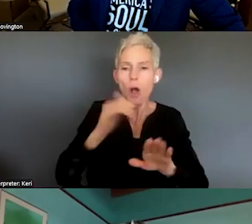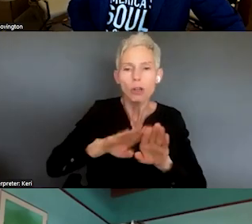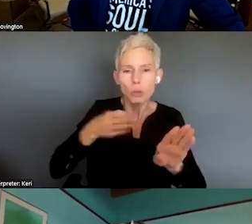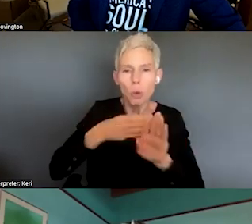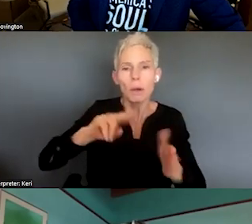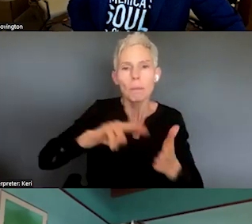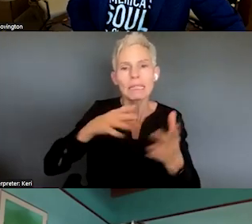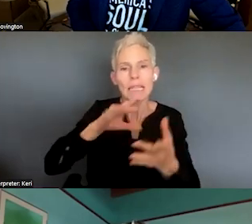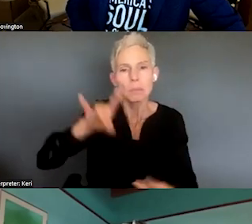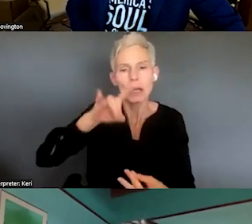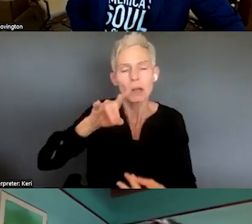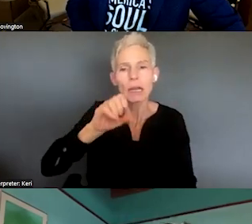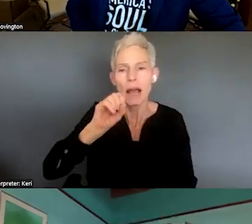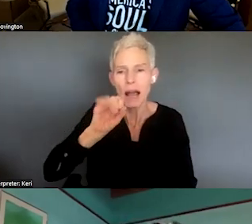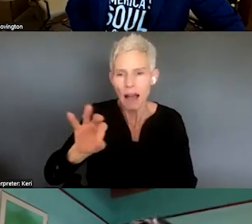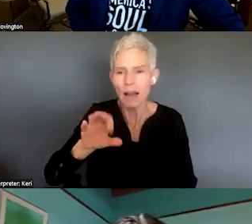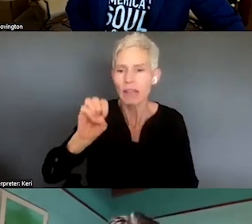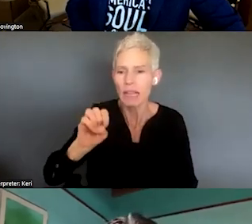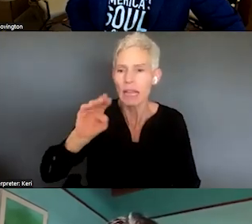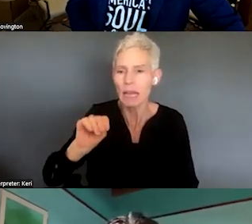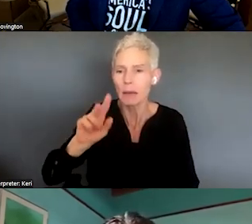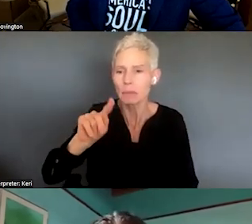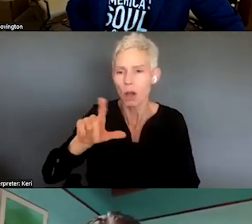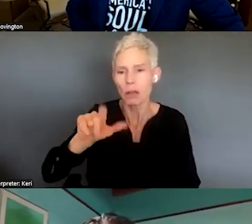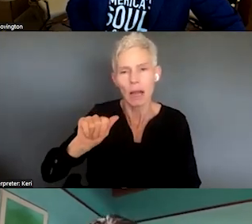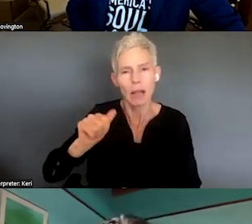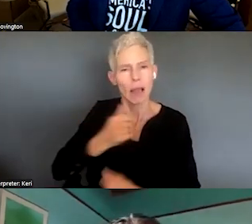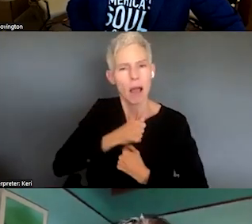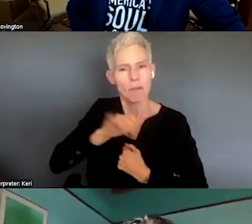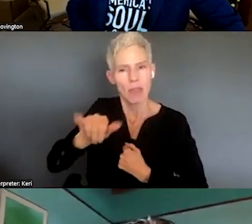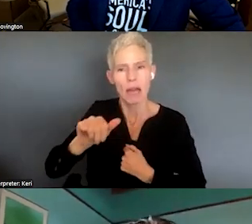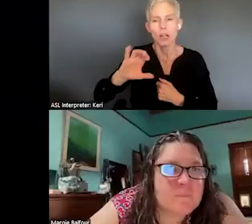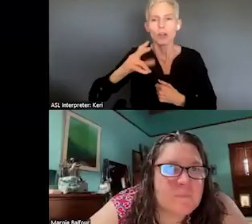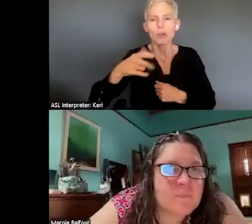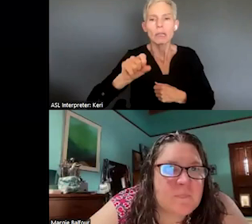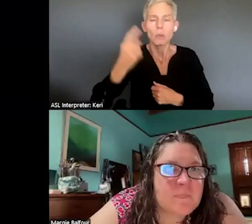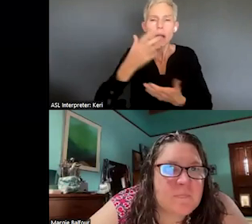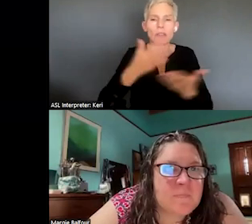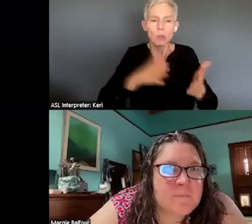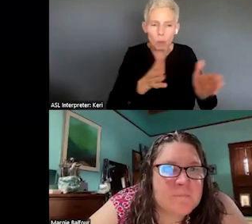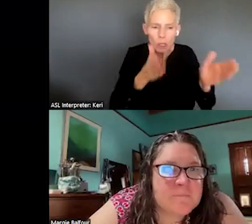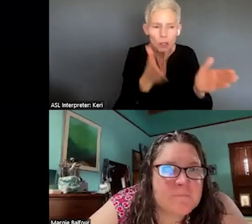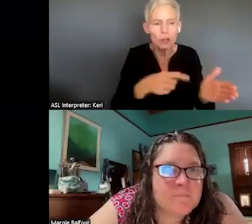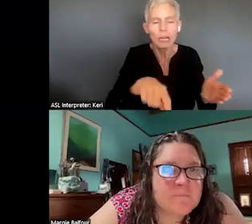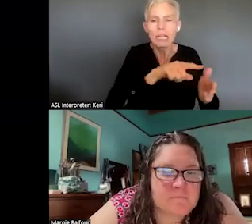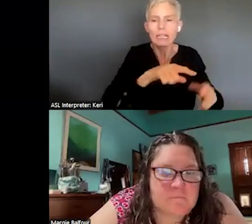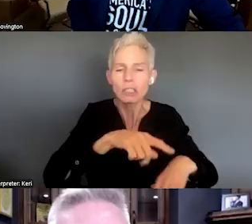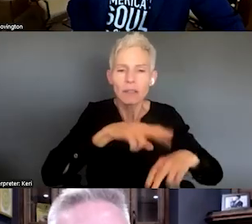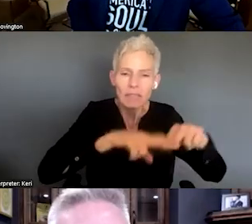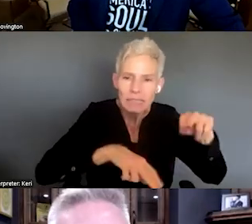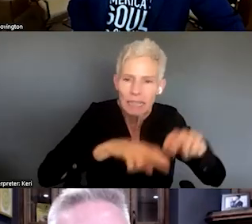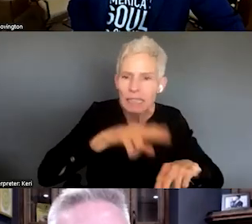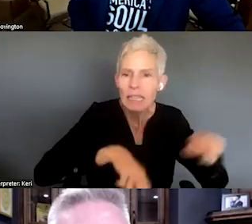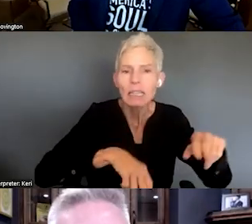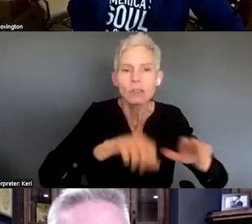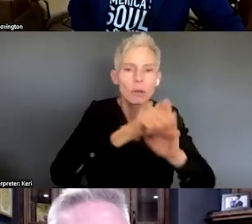you. Chris, one thing you would encourage facilities or states programs that are wanting to take